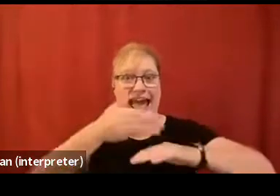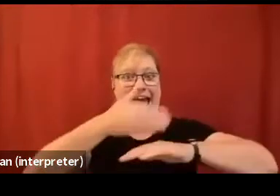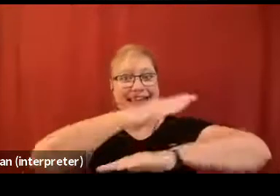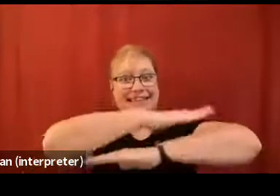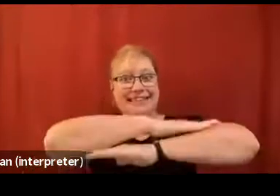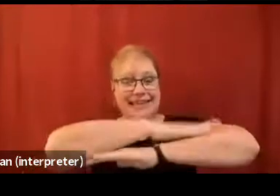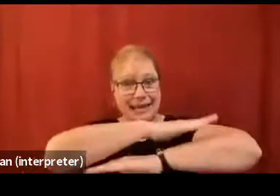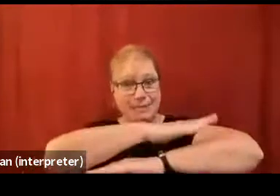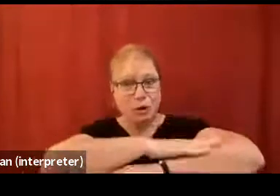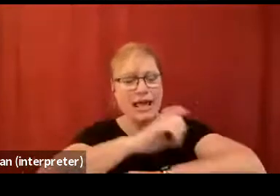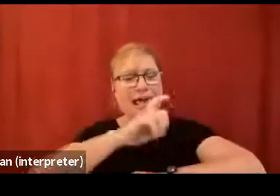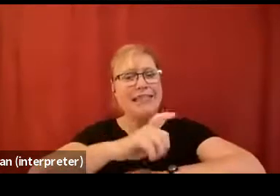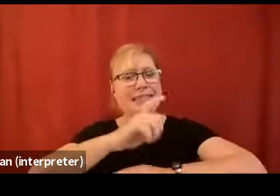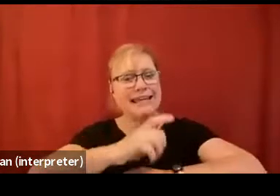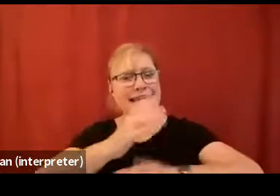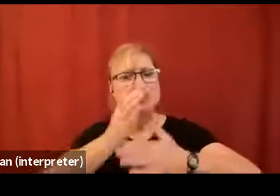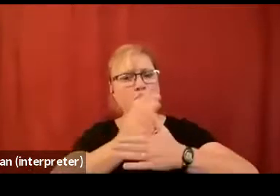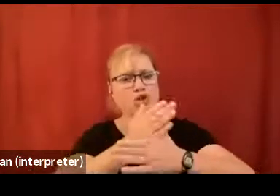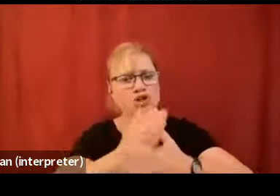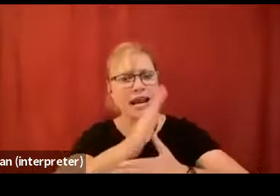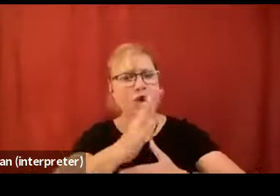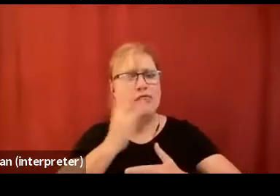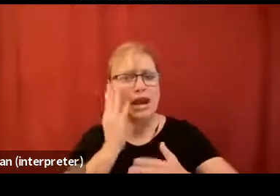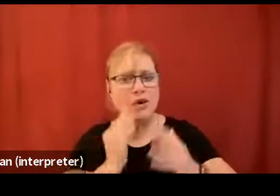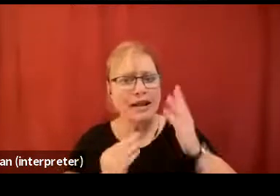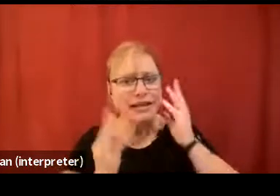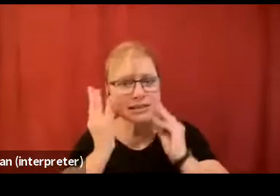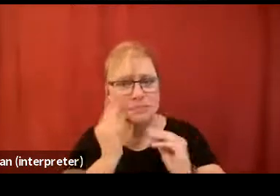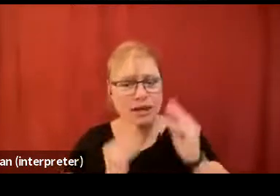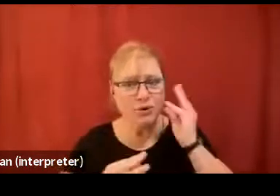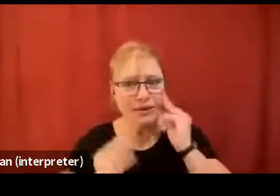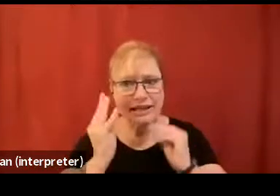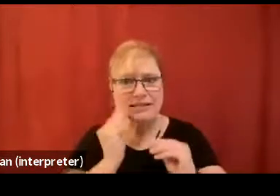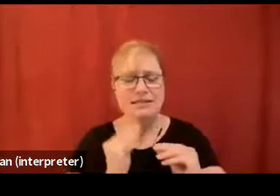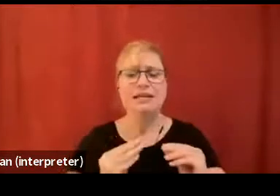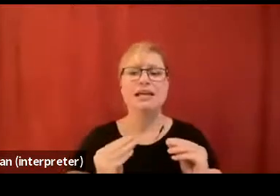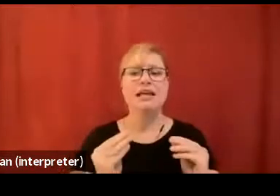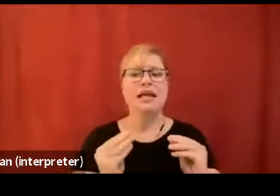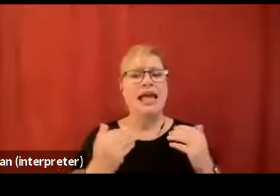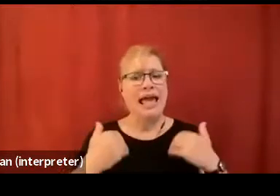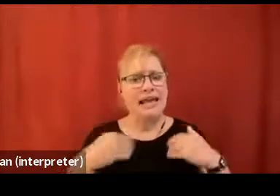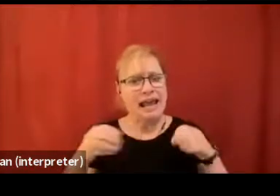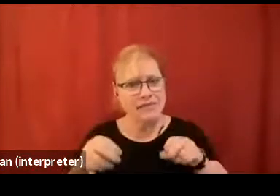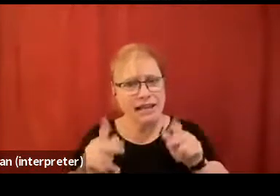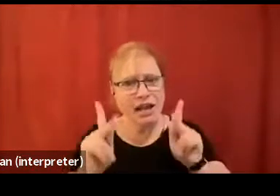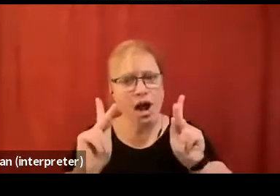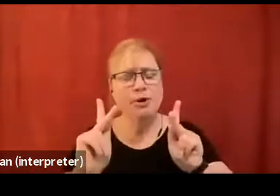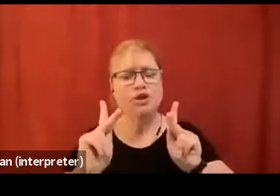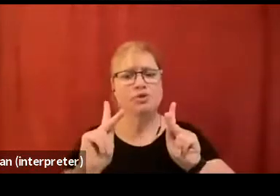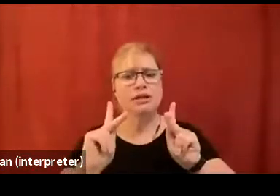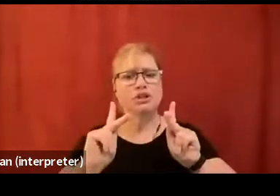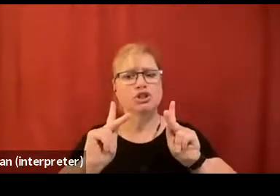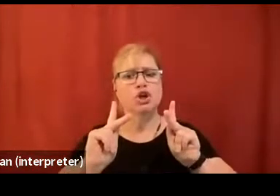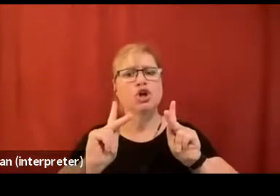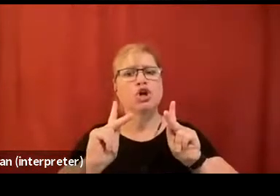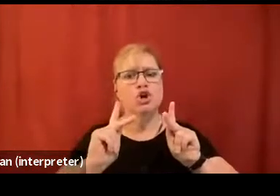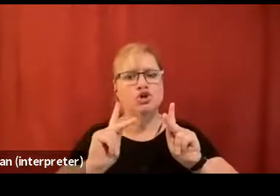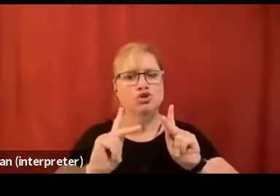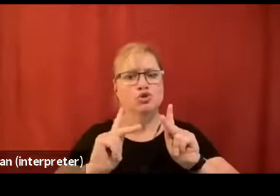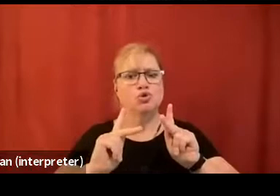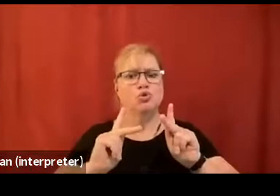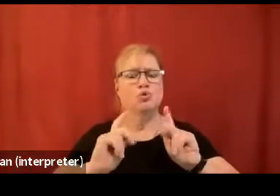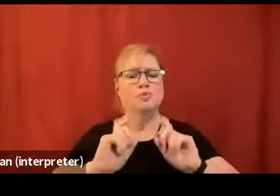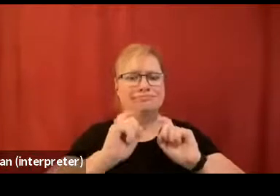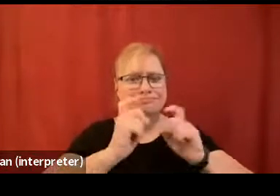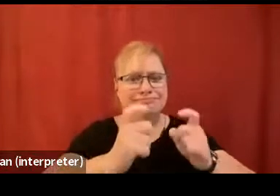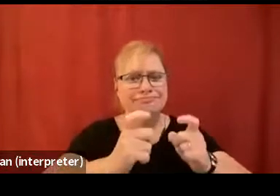their experiences and to be able to have the opportunity to contribute to the solution. If